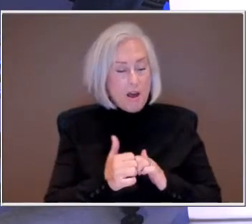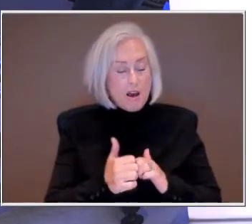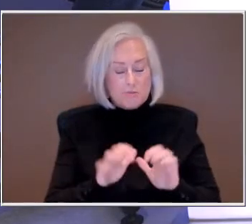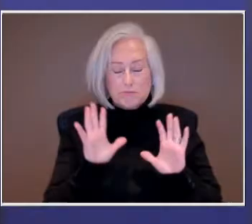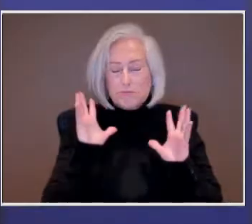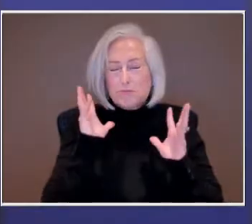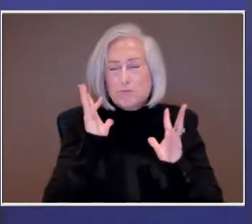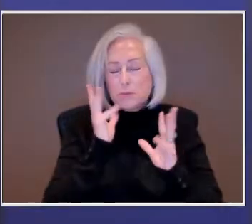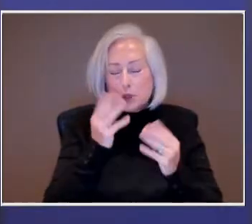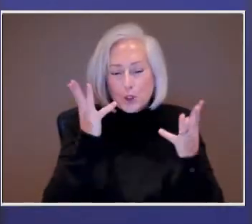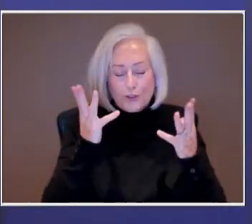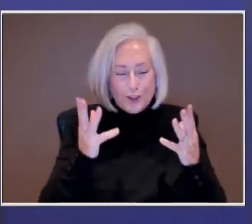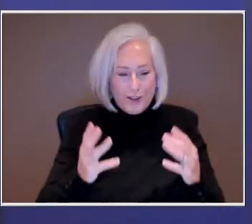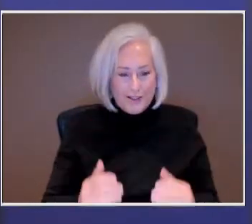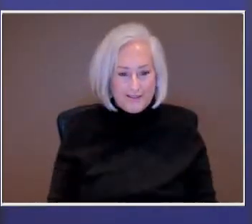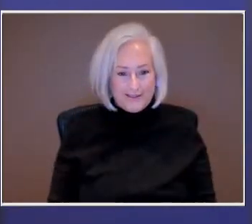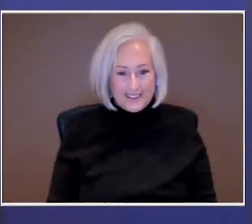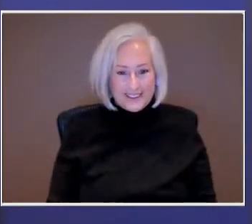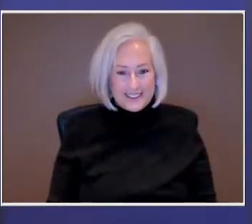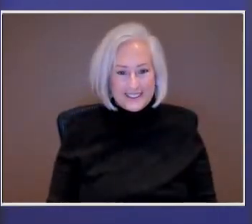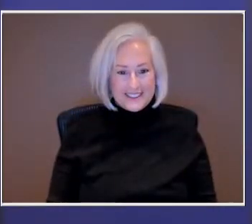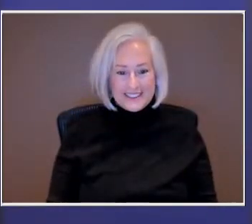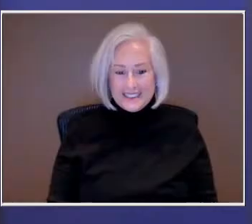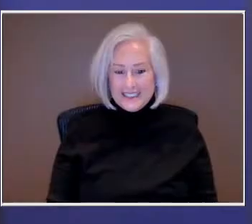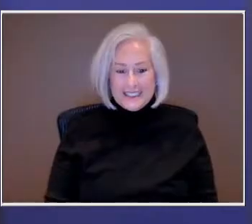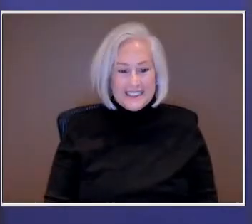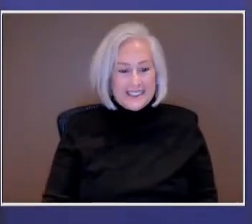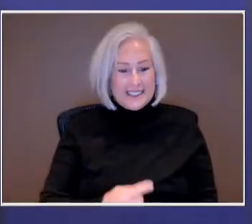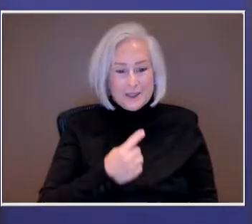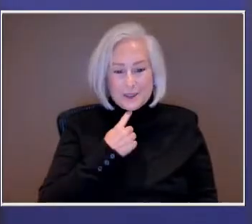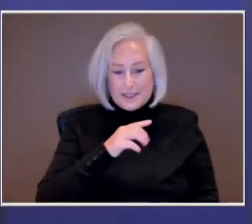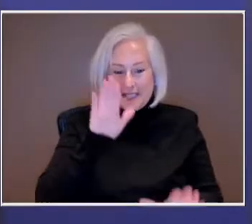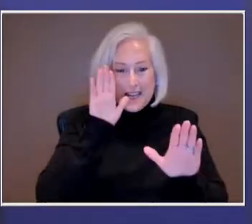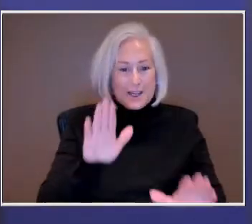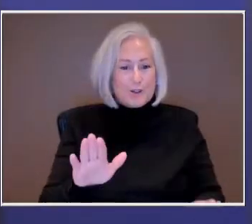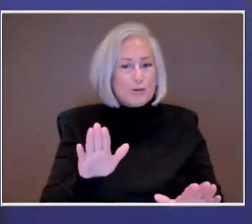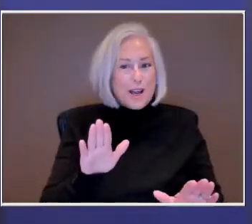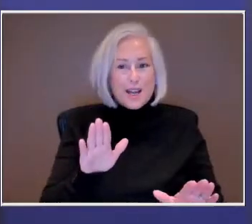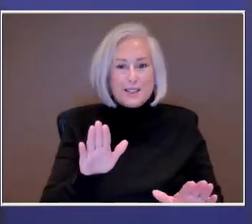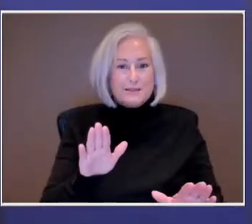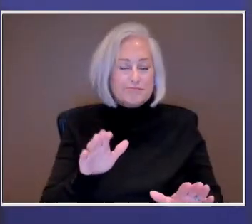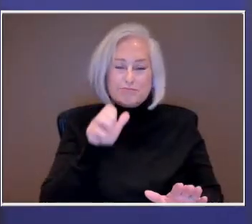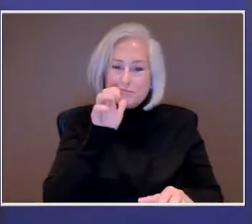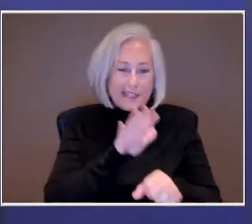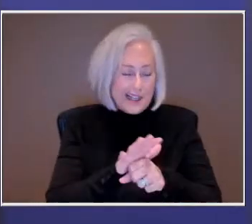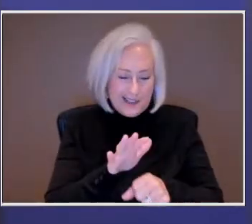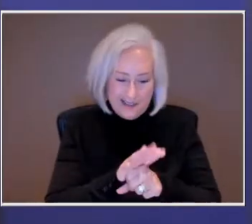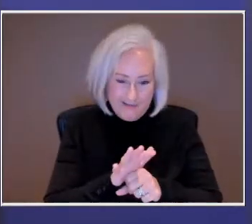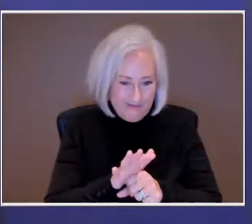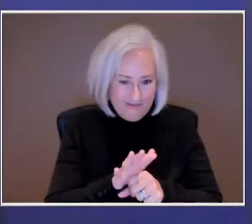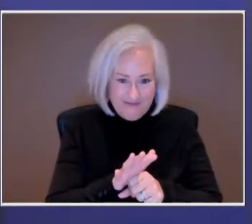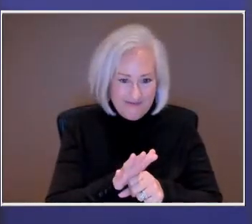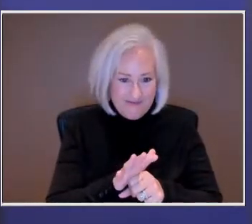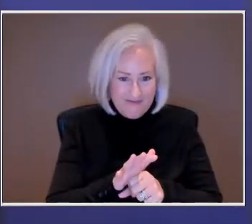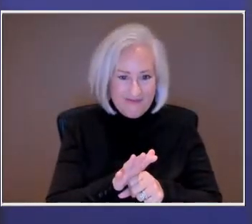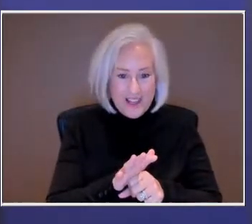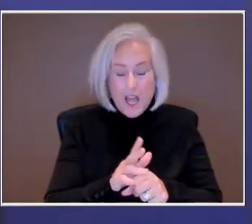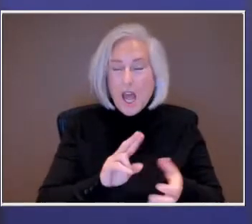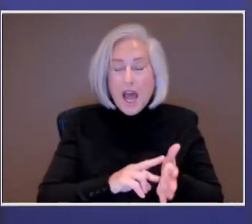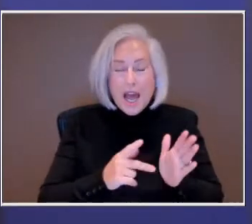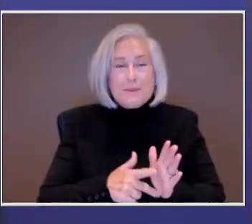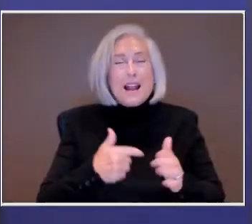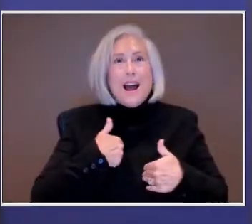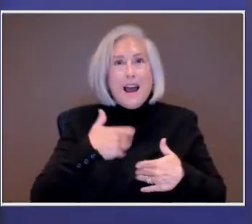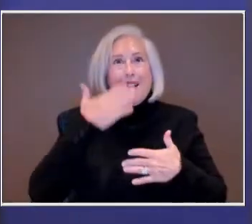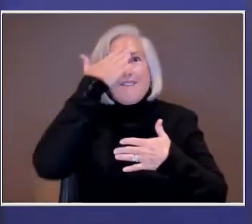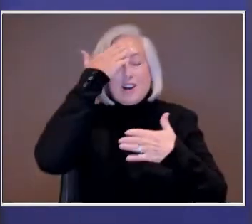mean, to say great is an understatement, honestly. I mean, I forgot how normal